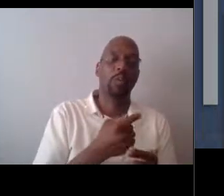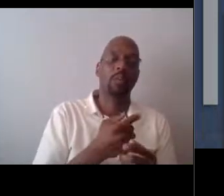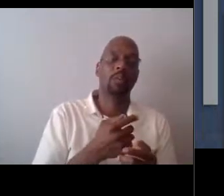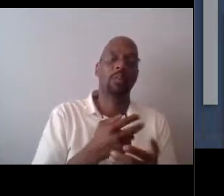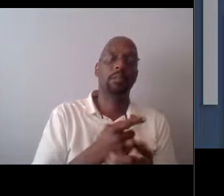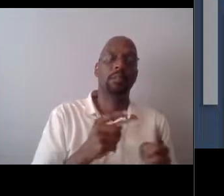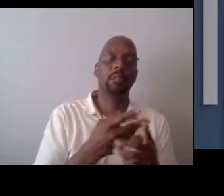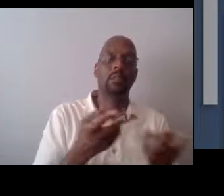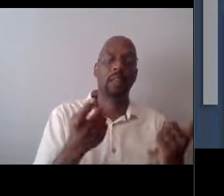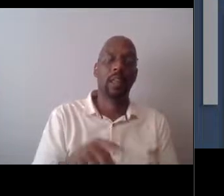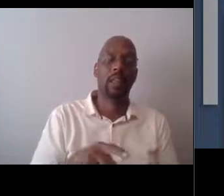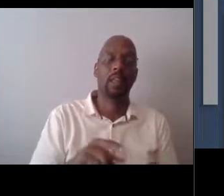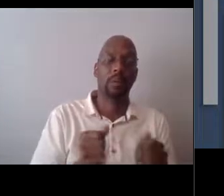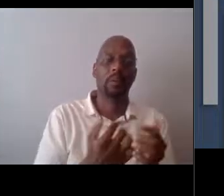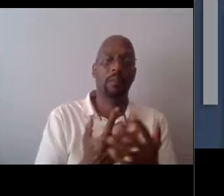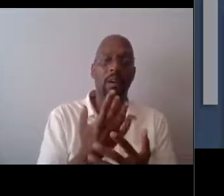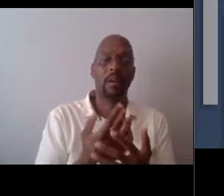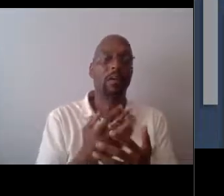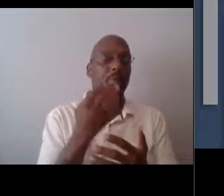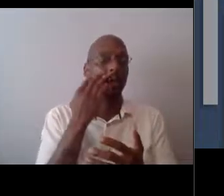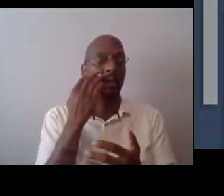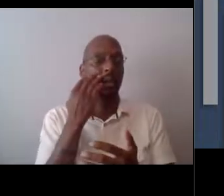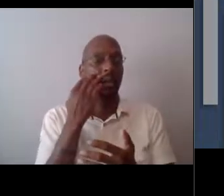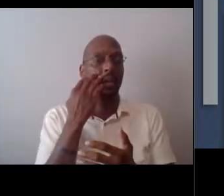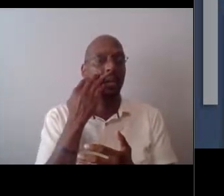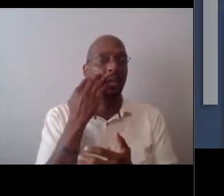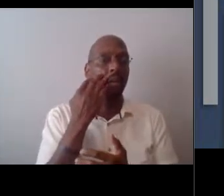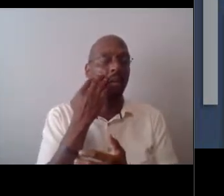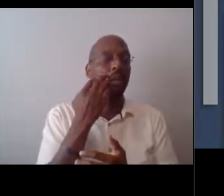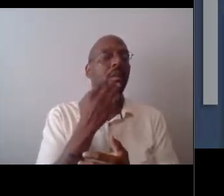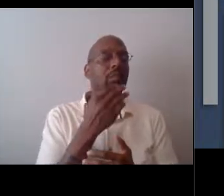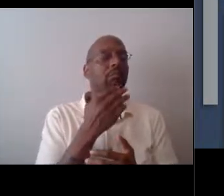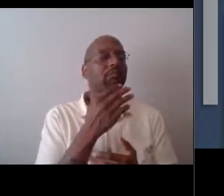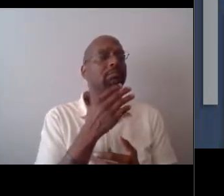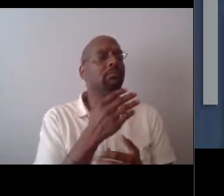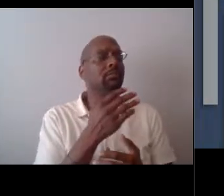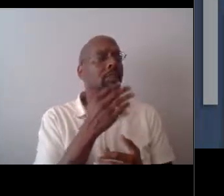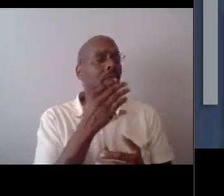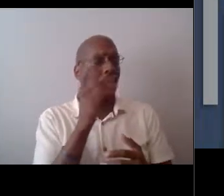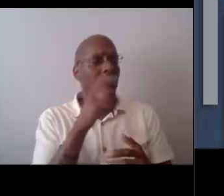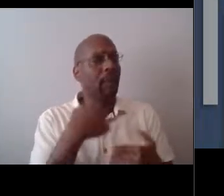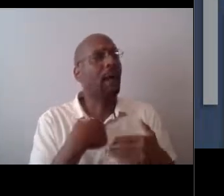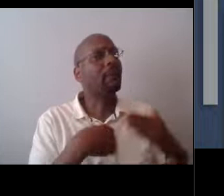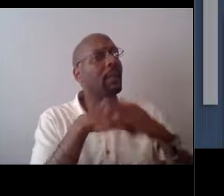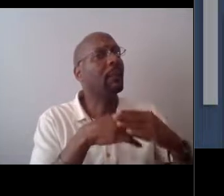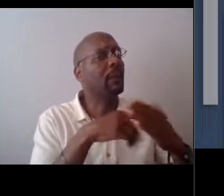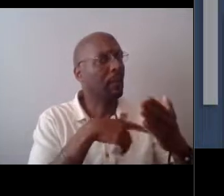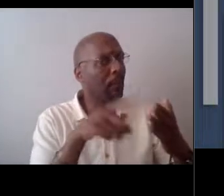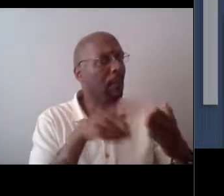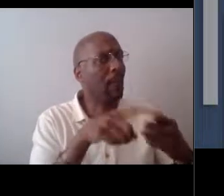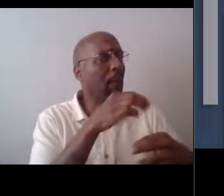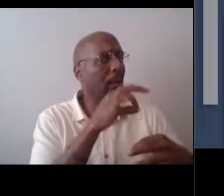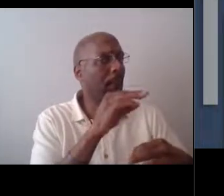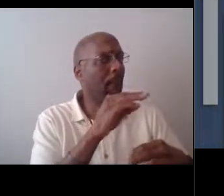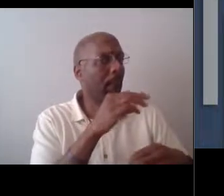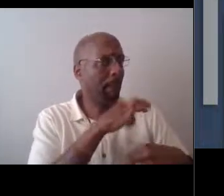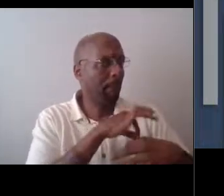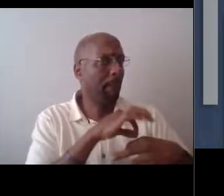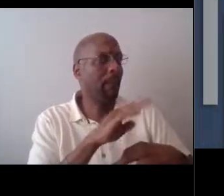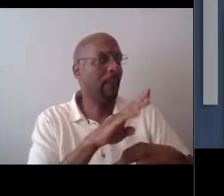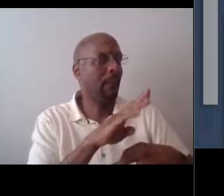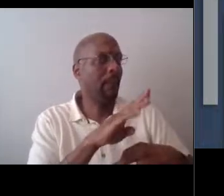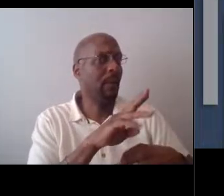to pass the BUBBA test. Your BUBBA had to look at it and go, that makes sense. So that's one thing you should do, take a look at it. Does this make sense? And